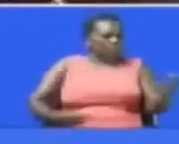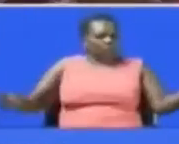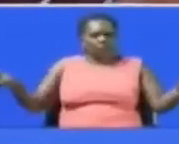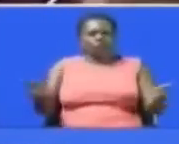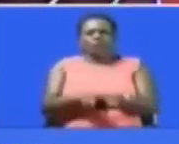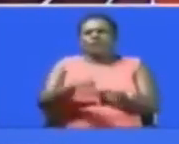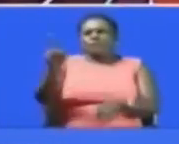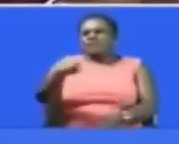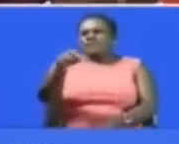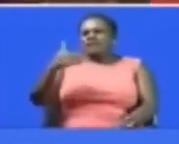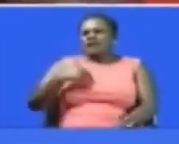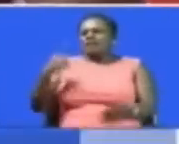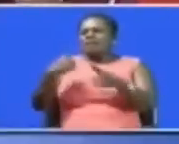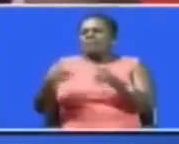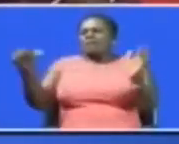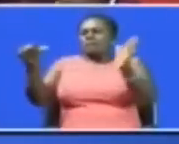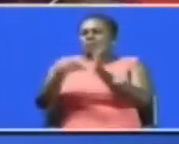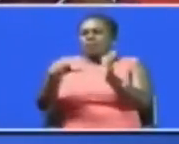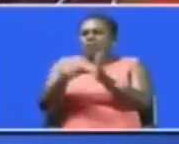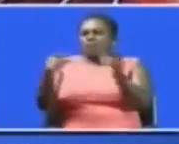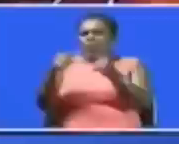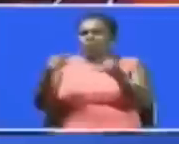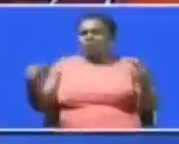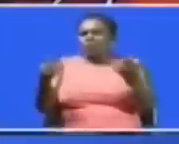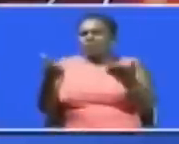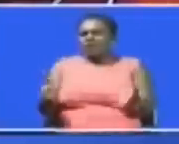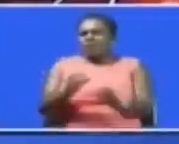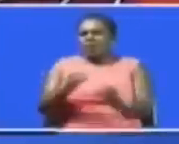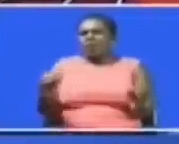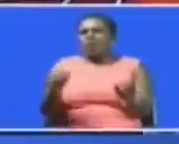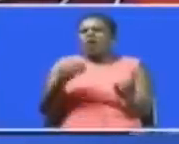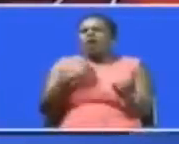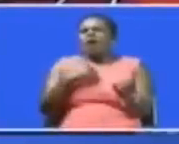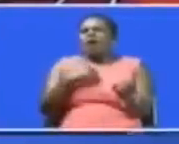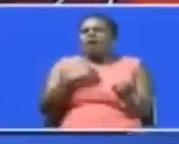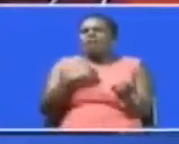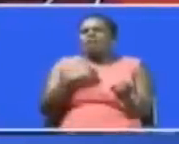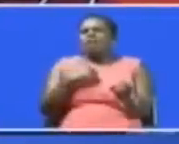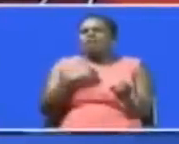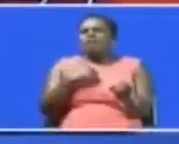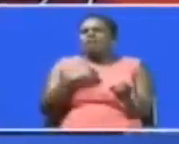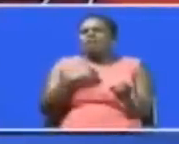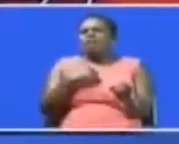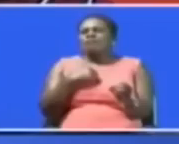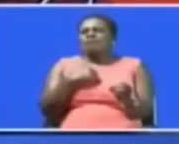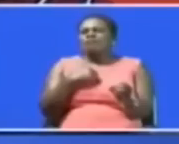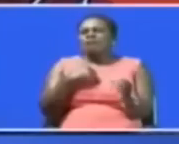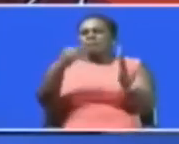But the problem is that the reason why an opposition is existing is because it carries around something called an alternative